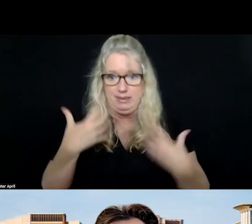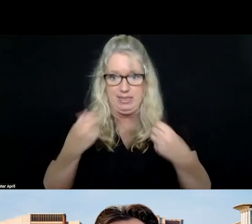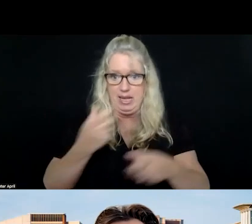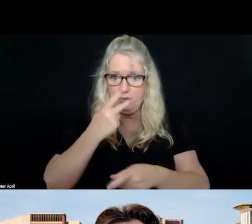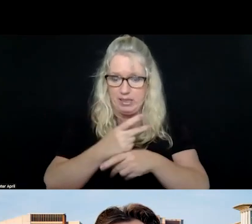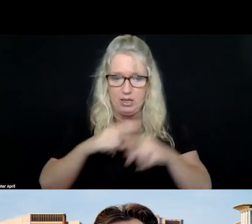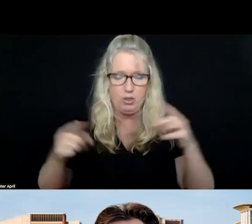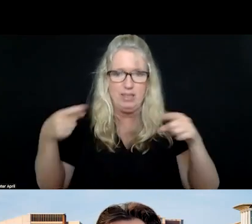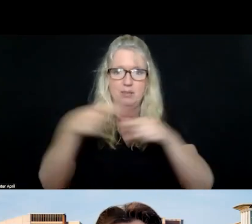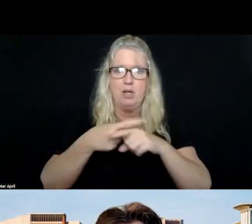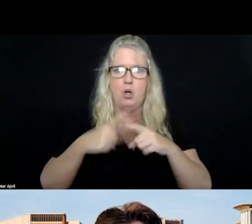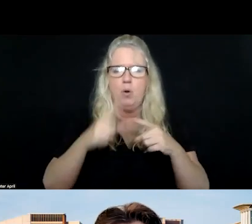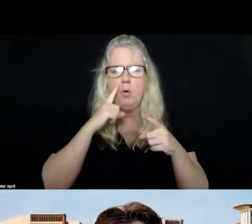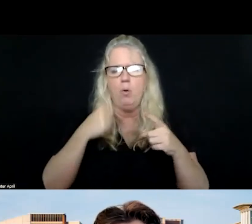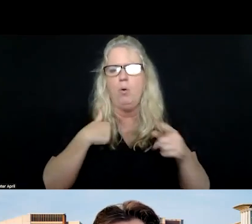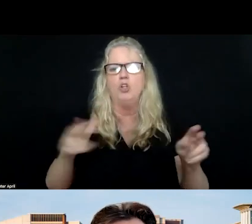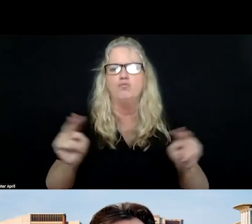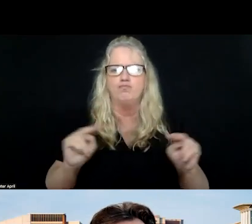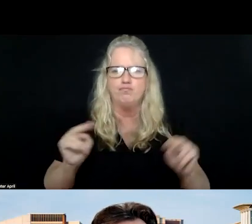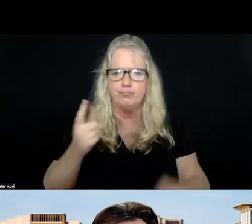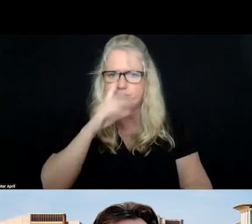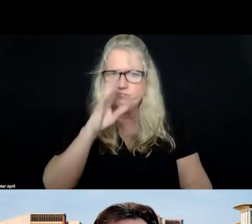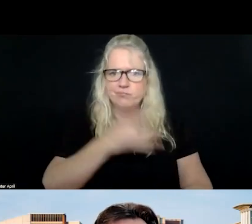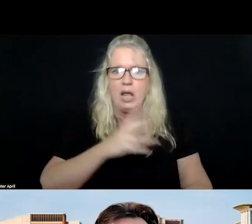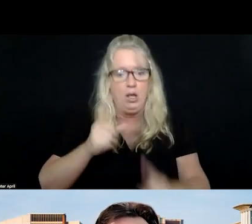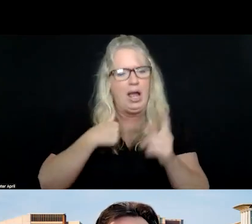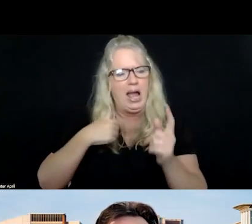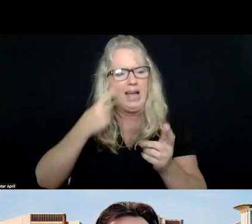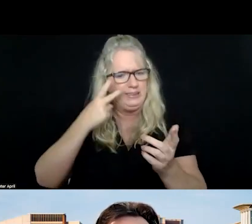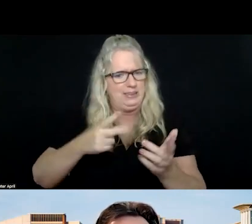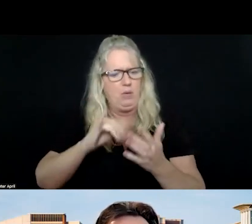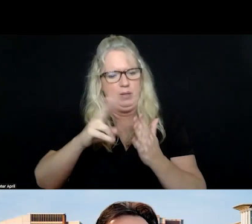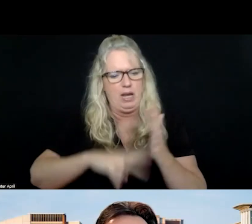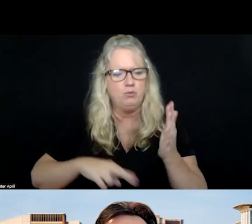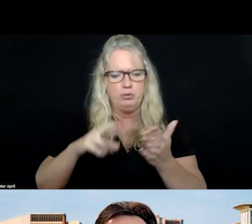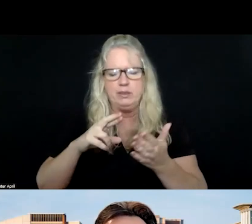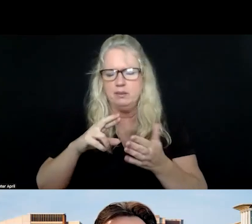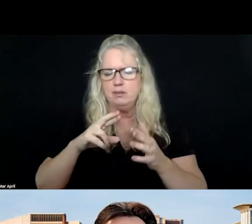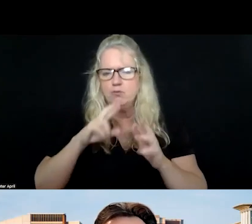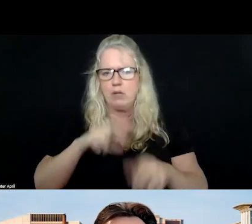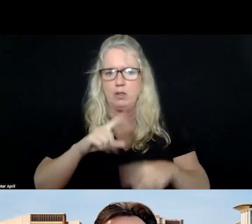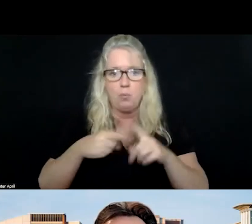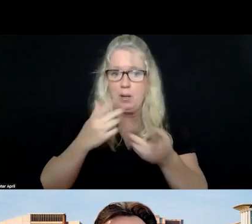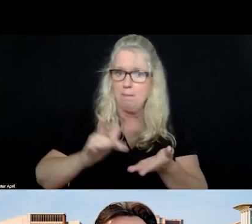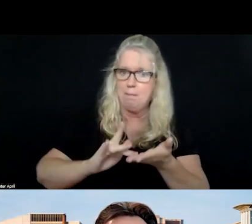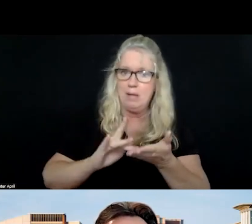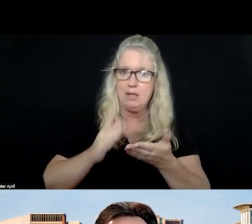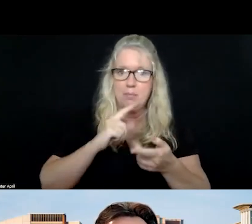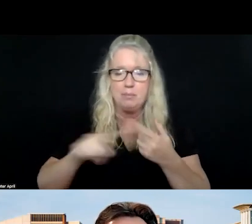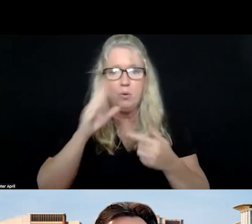conflicts or impasses in care? And I see those when I read records, by the way. Next slide. Click. Was there a medication or a